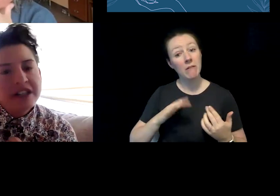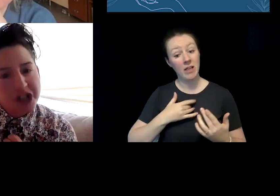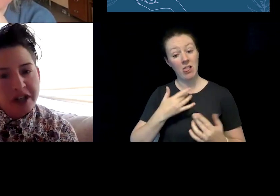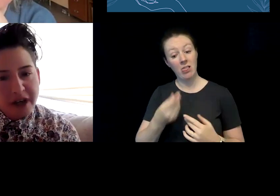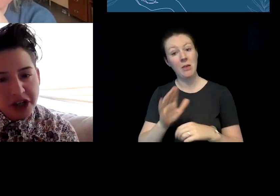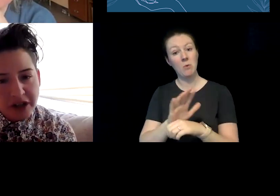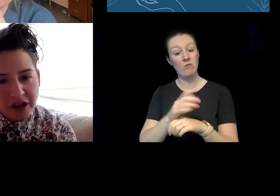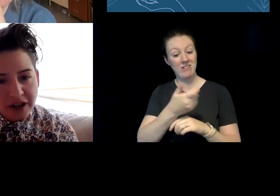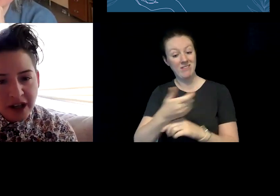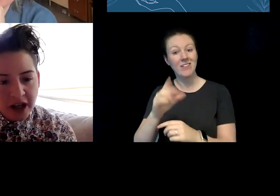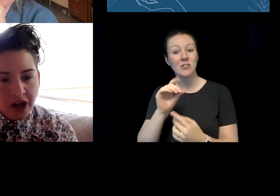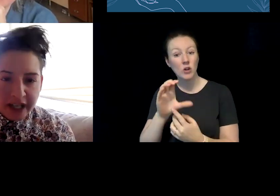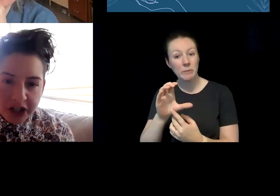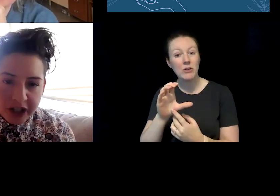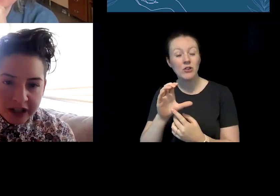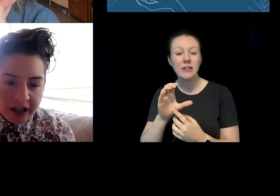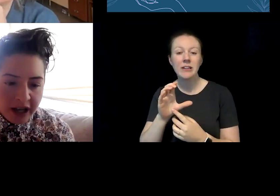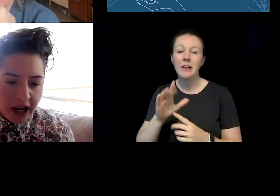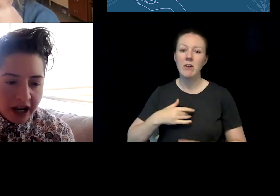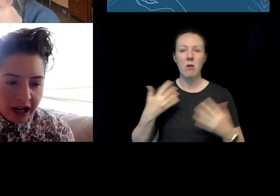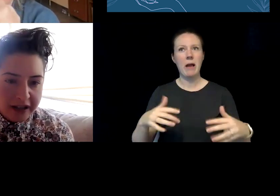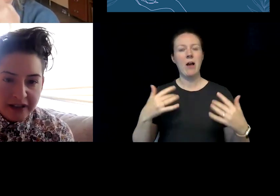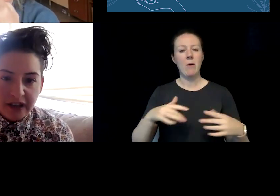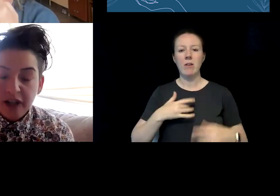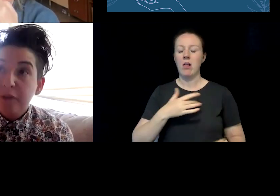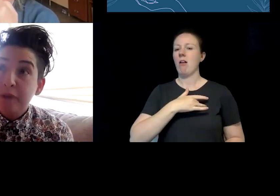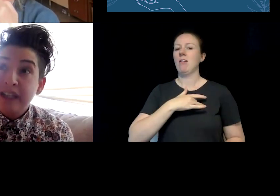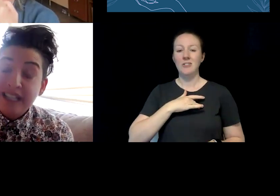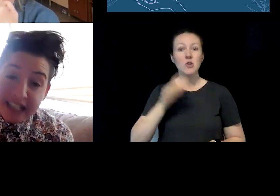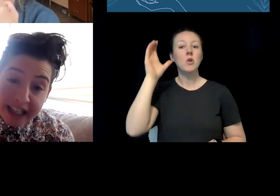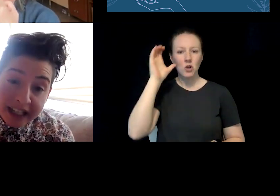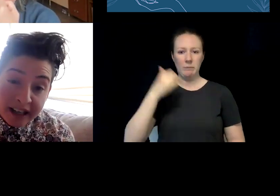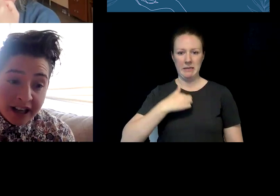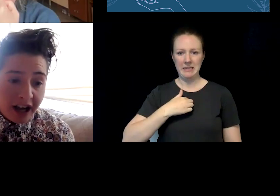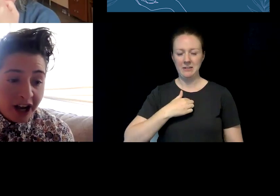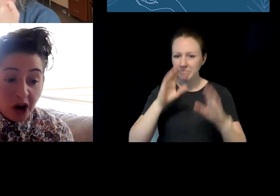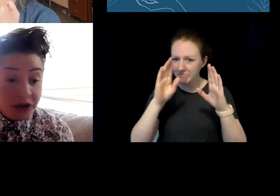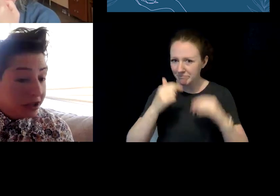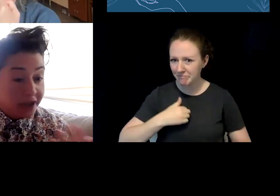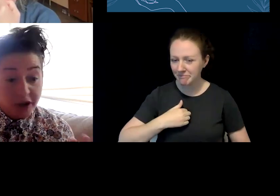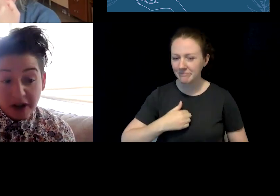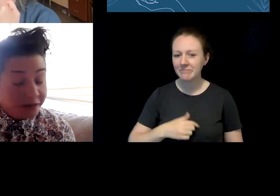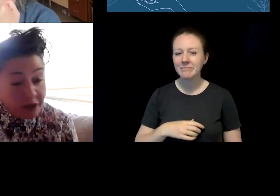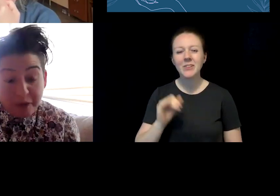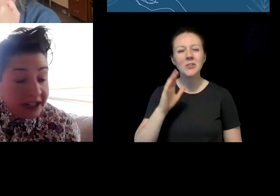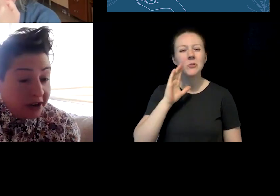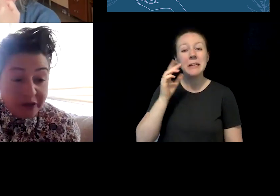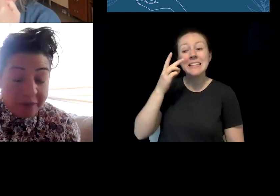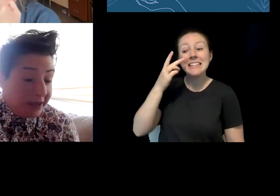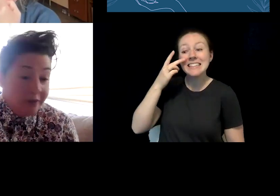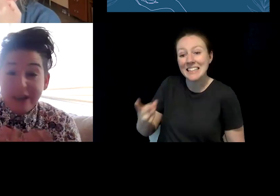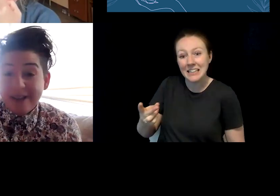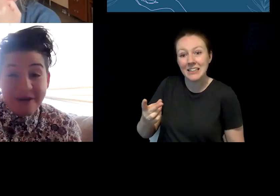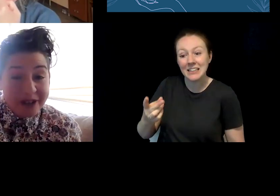this intergenerational connection, this, like, you know, being seen, also, like, you know, kind of, you know, many of